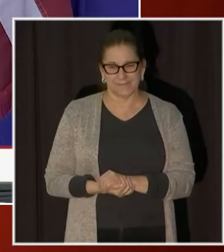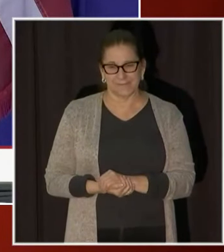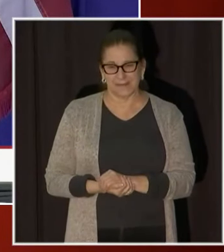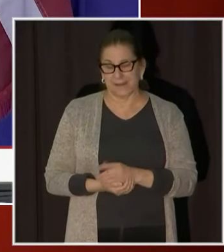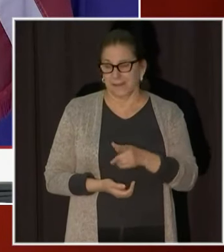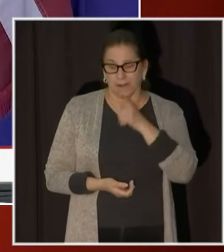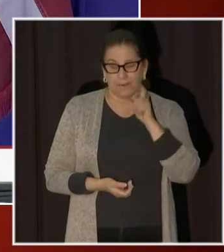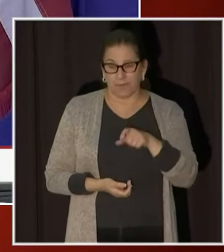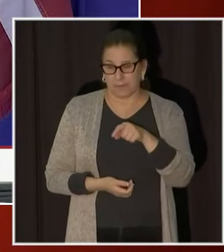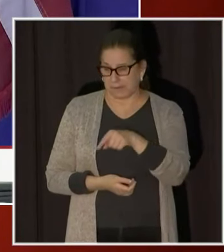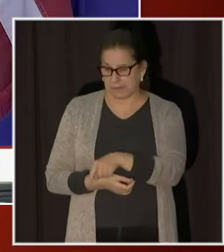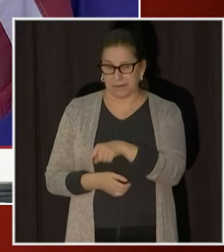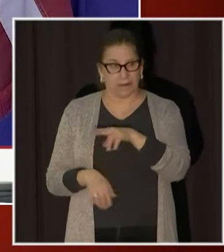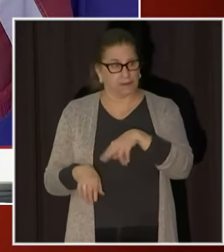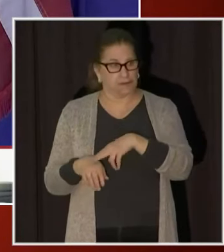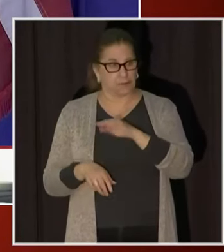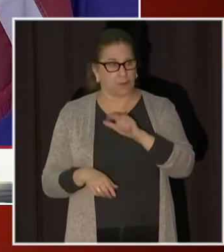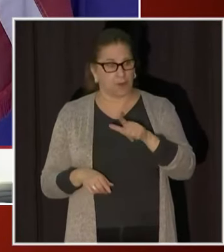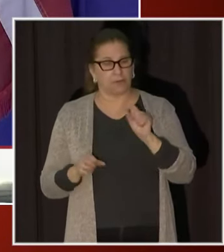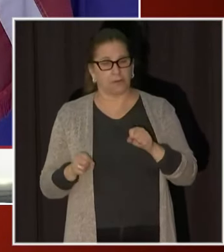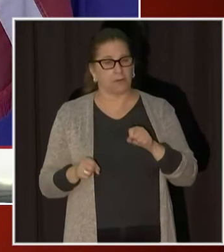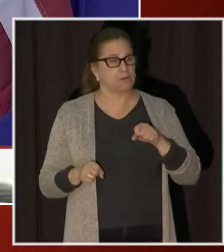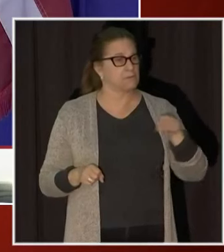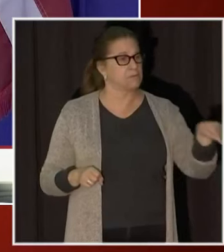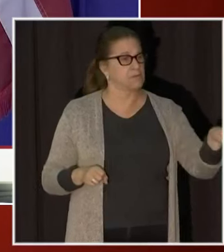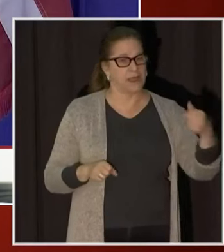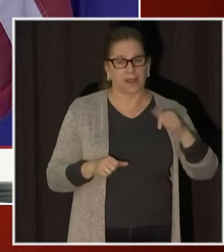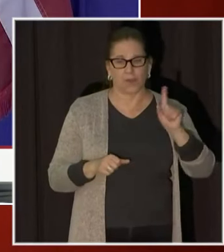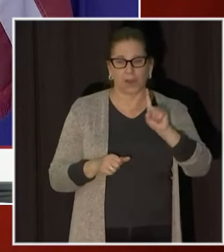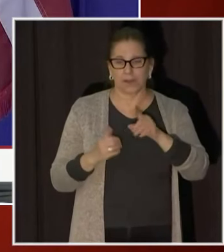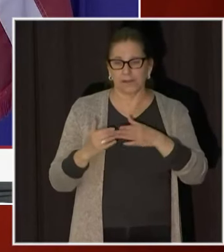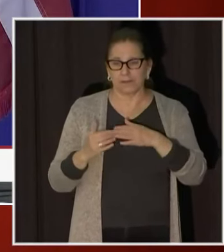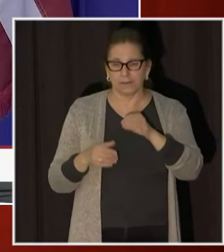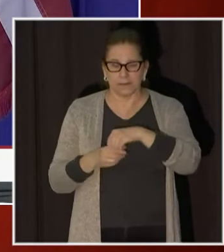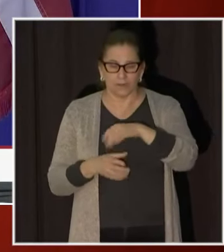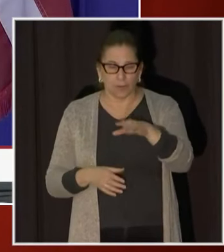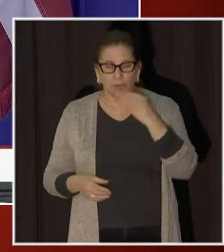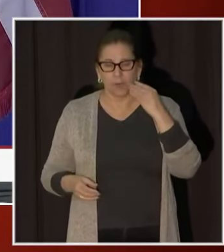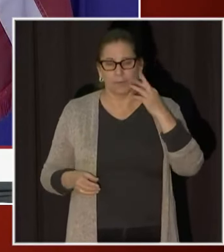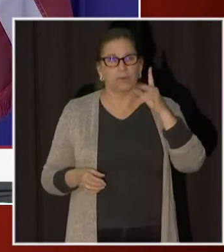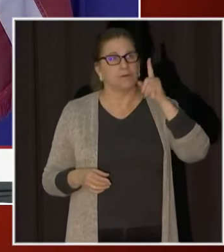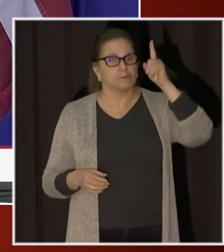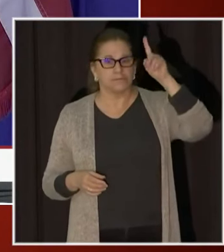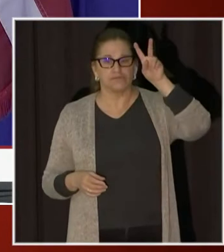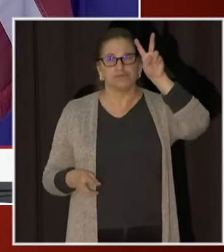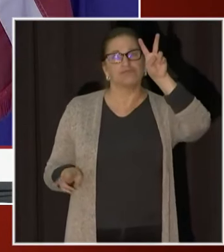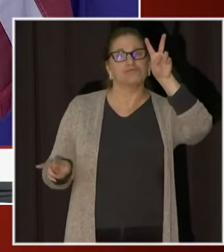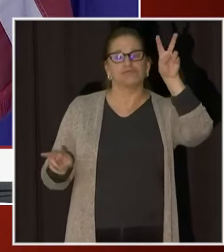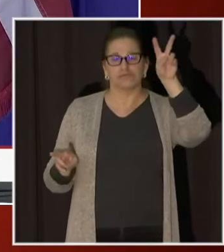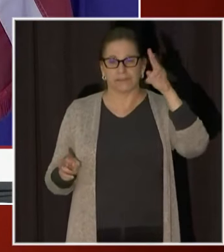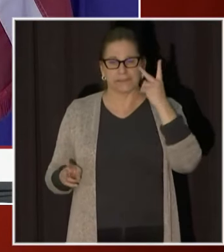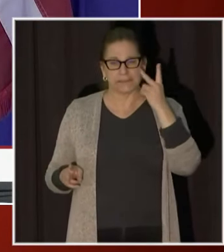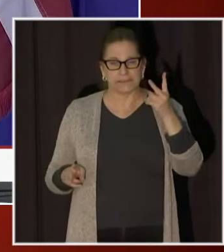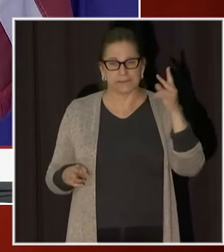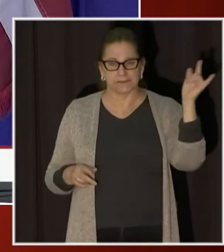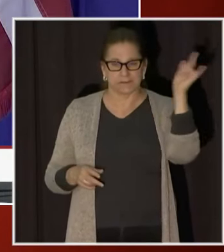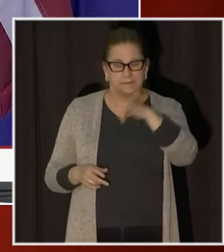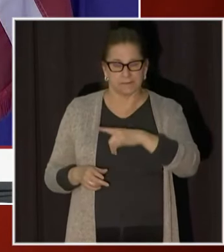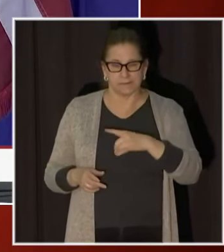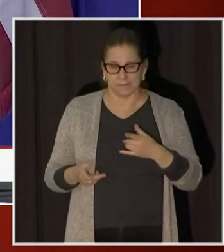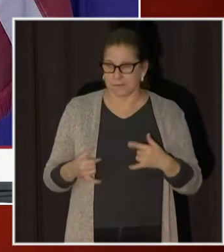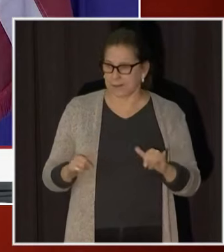it, to remember what we've been talking about today. This virus has not left the district. In